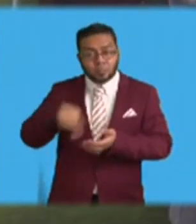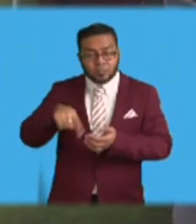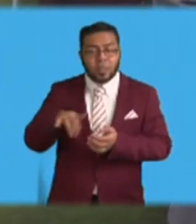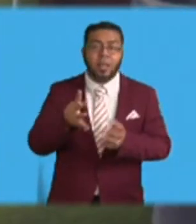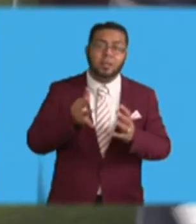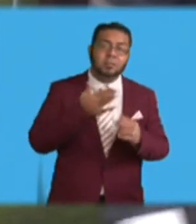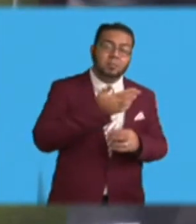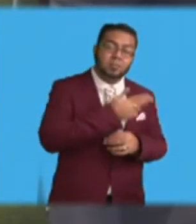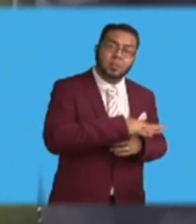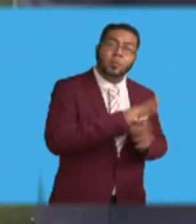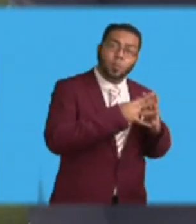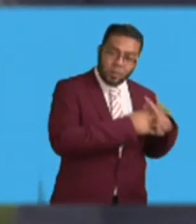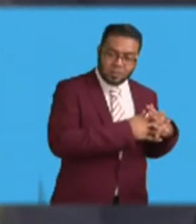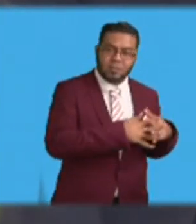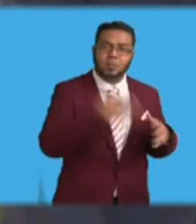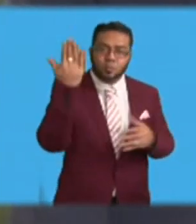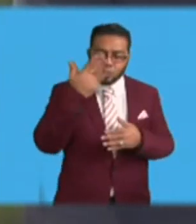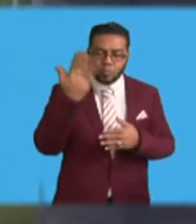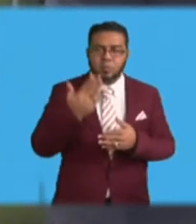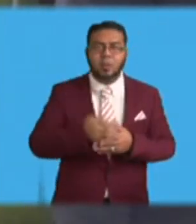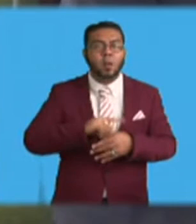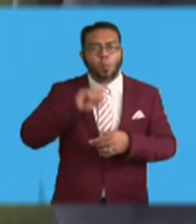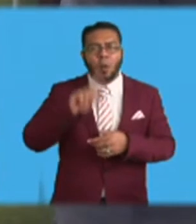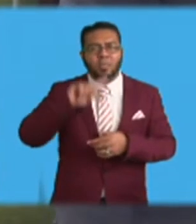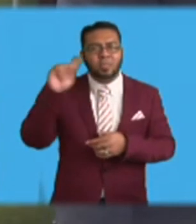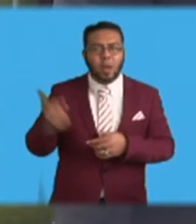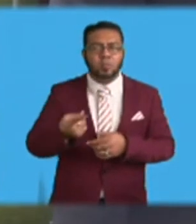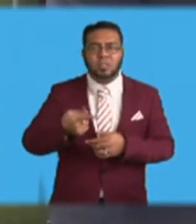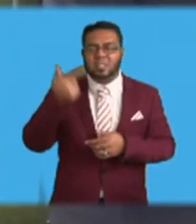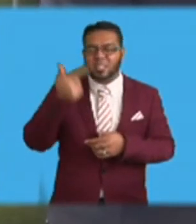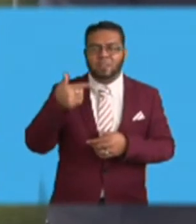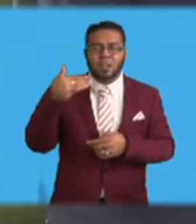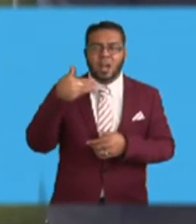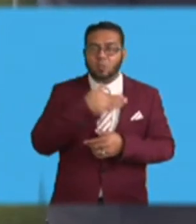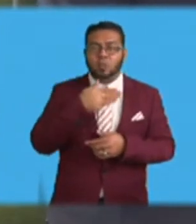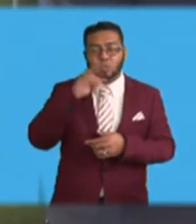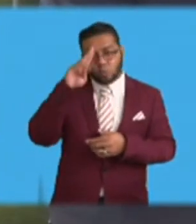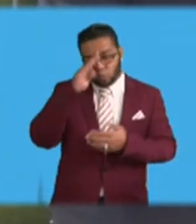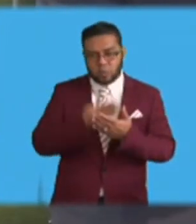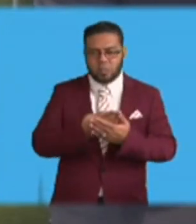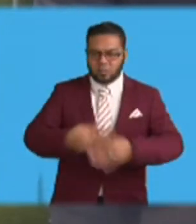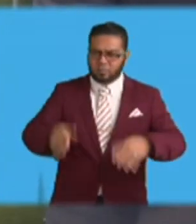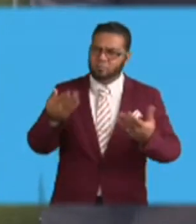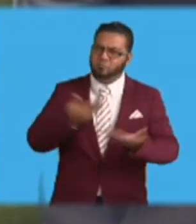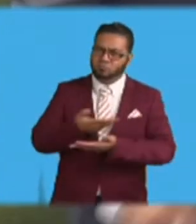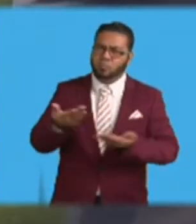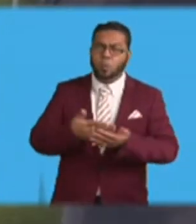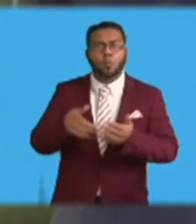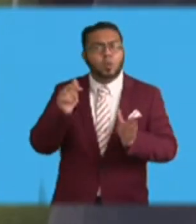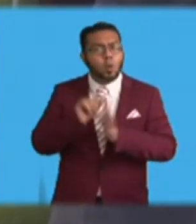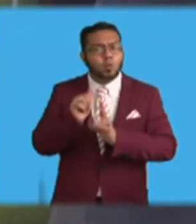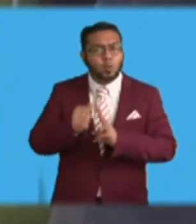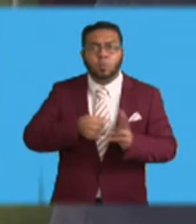the Northern Division, and more than over 1,700 students altogether. We also went out to